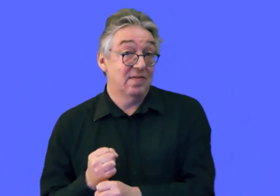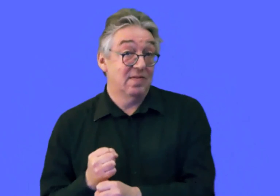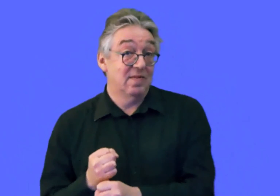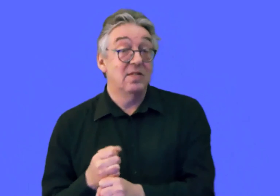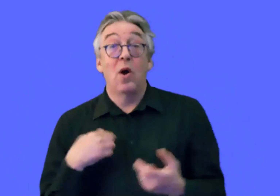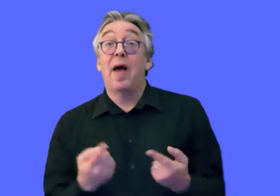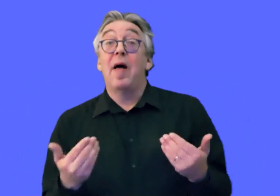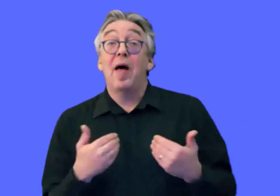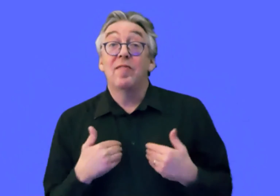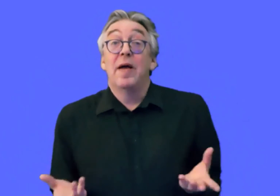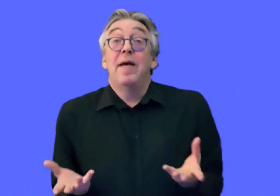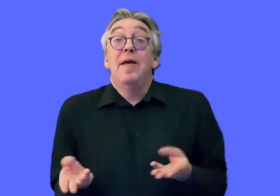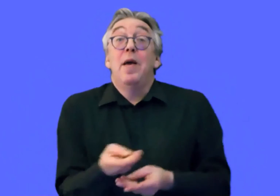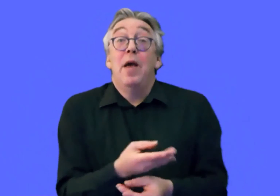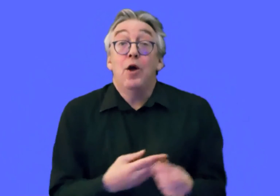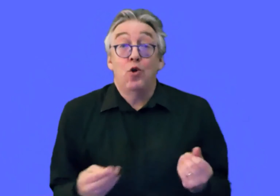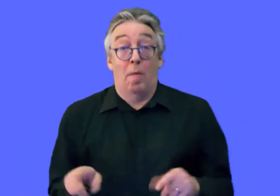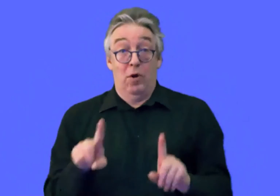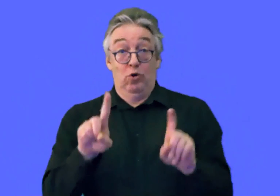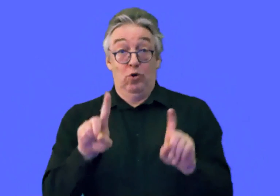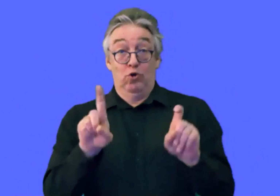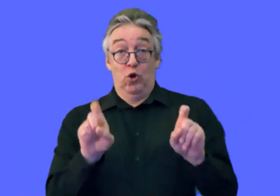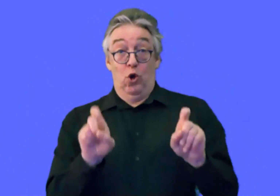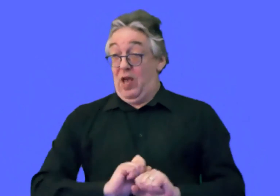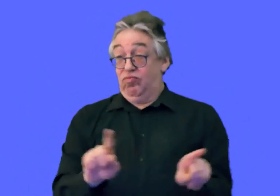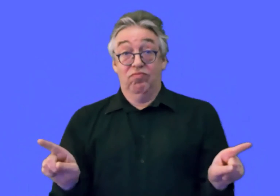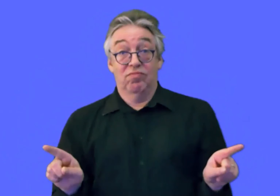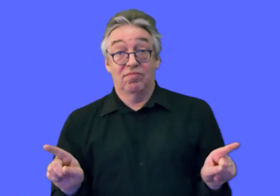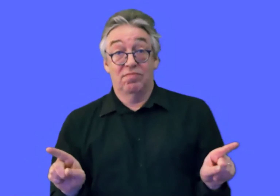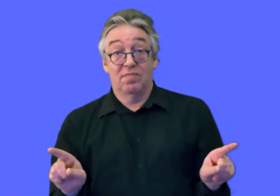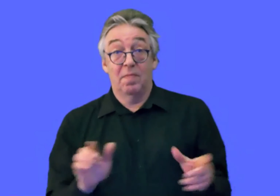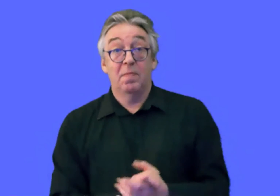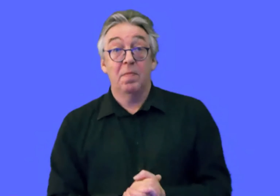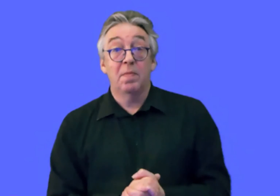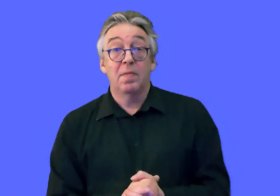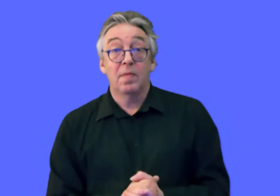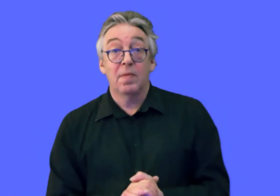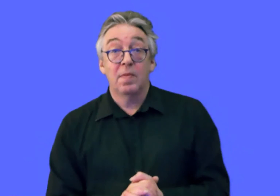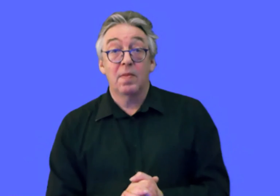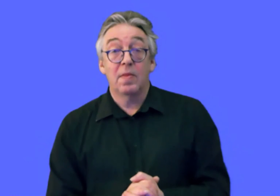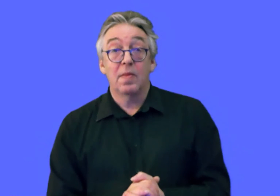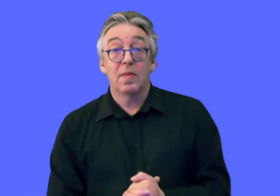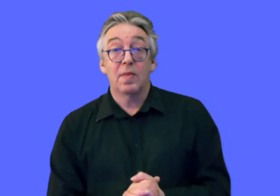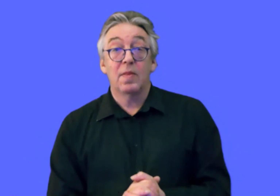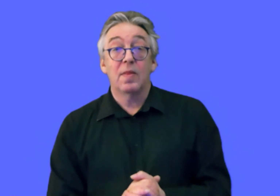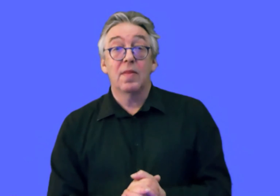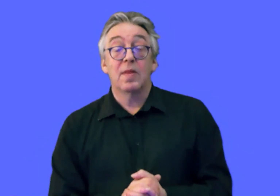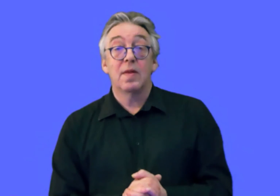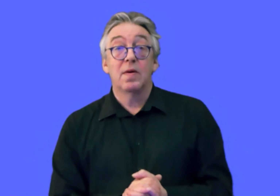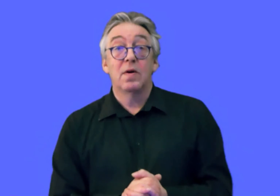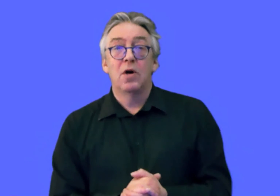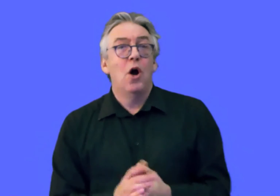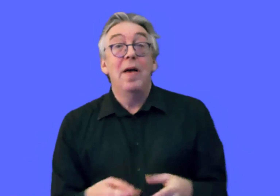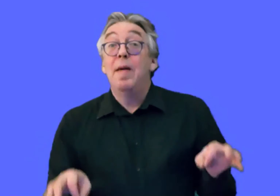survey. Then Of course, very little that we actually report in the